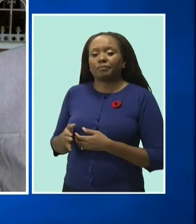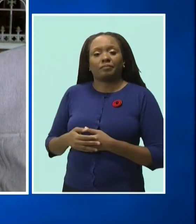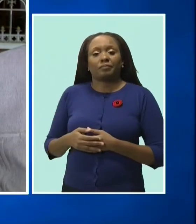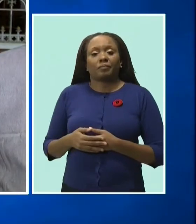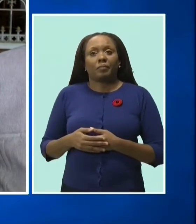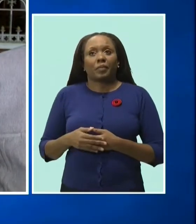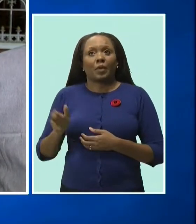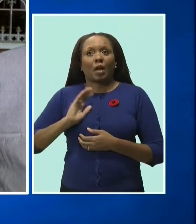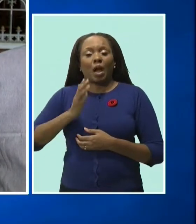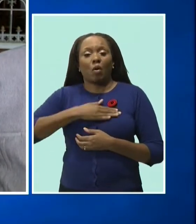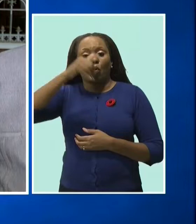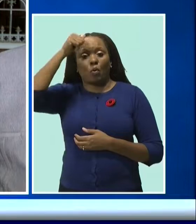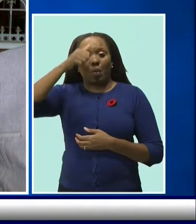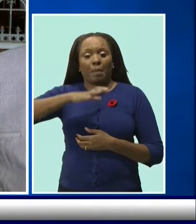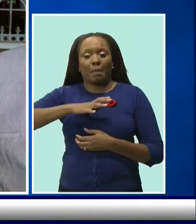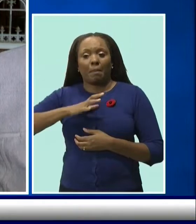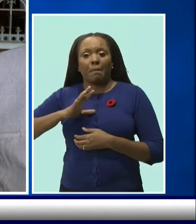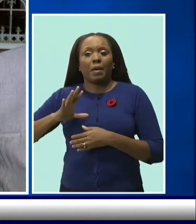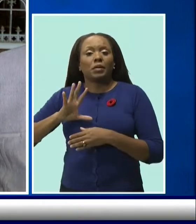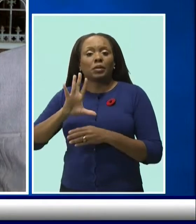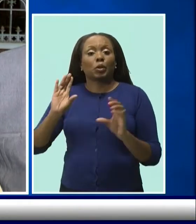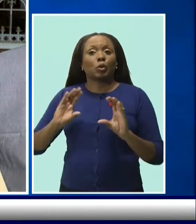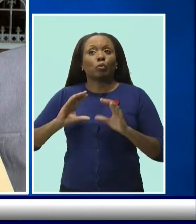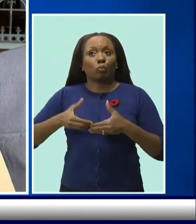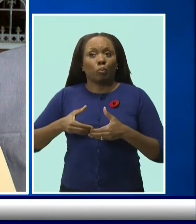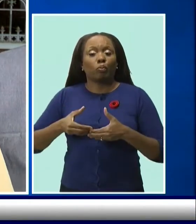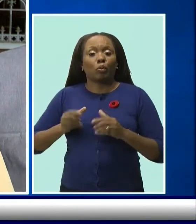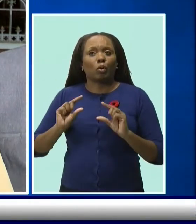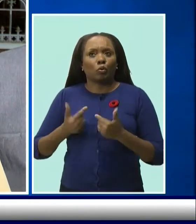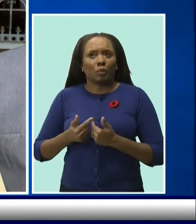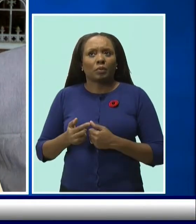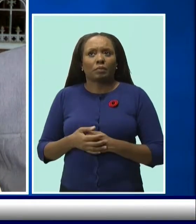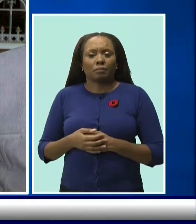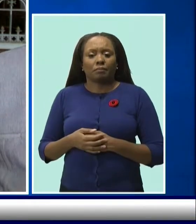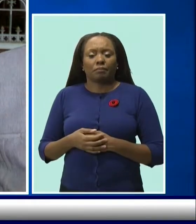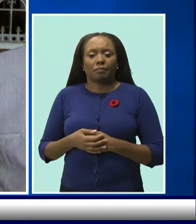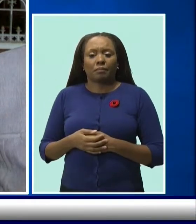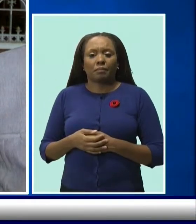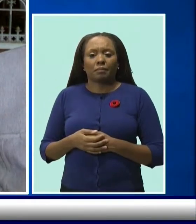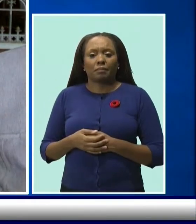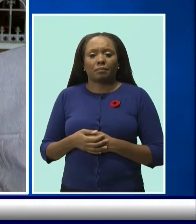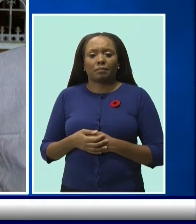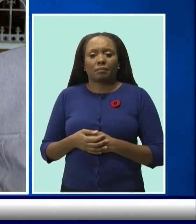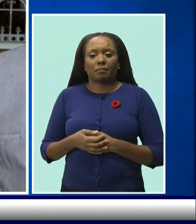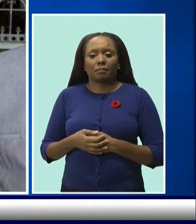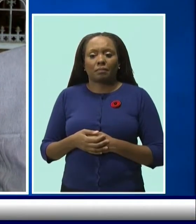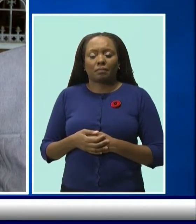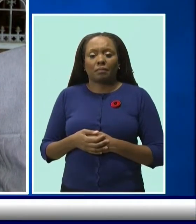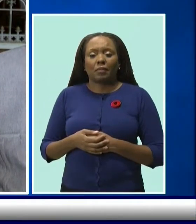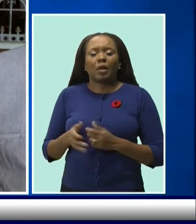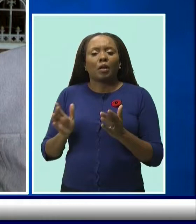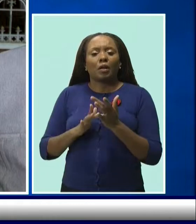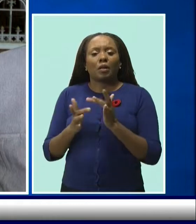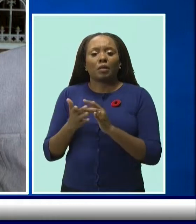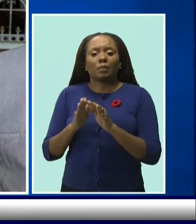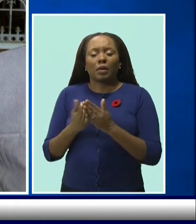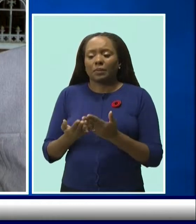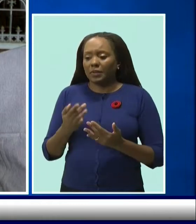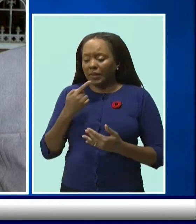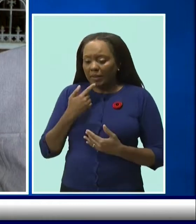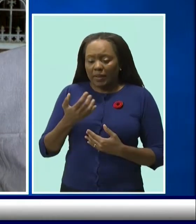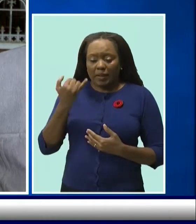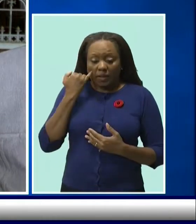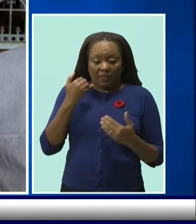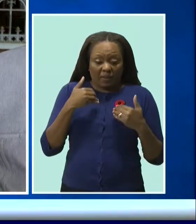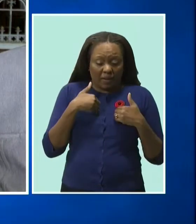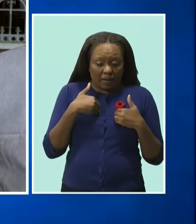members. And in the gospel for last week, the gospel said that the person who gives out of their small amount is more blessed